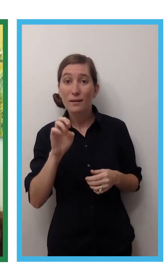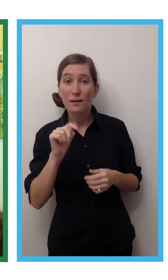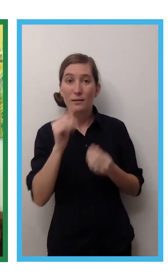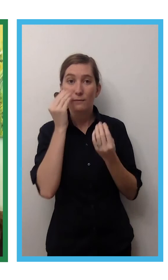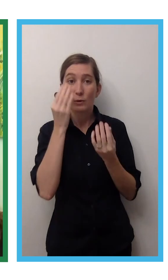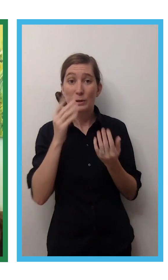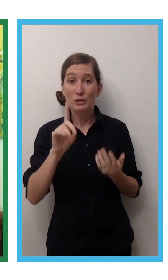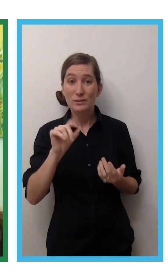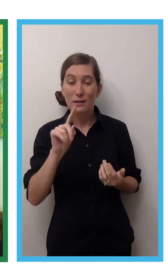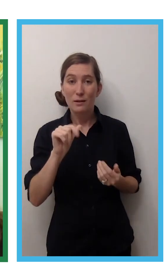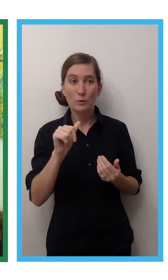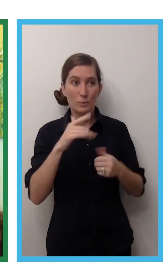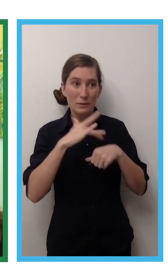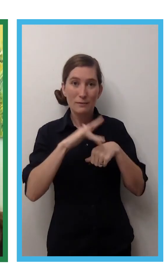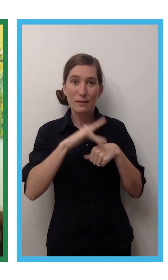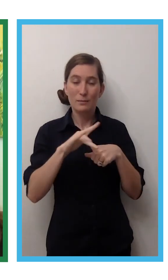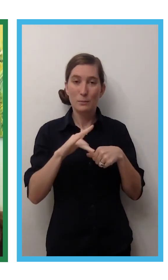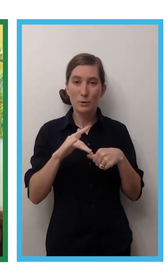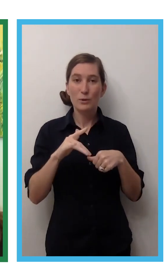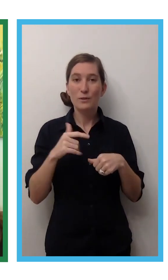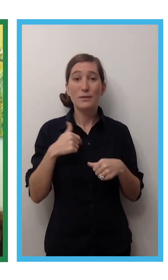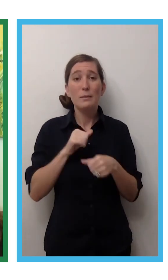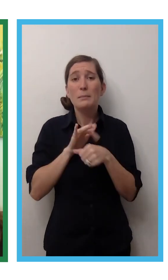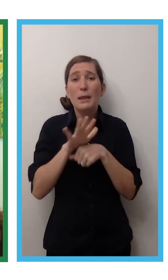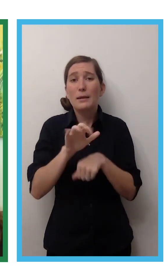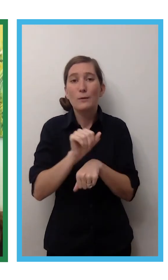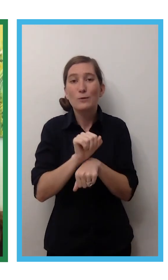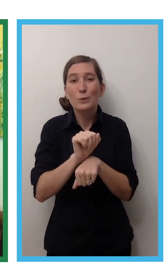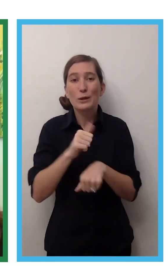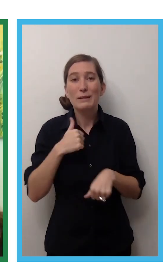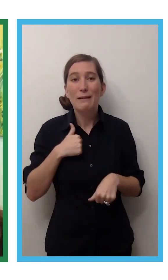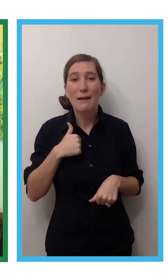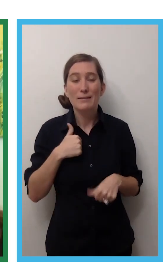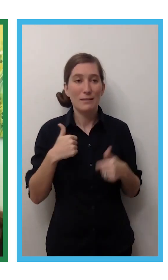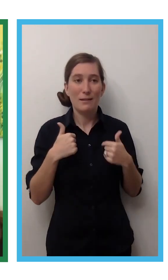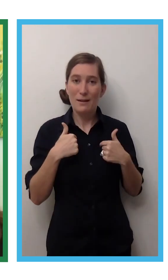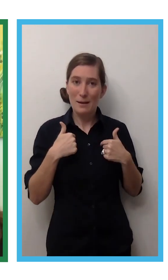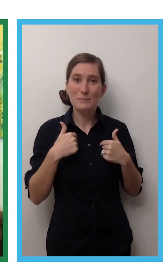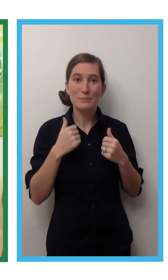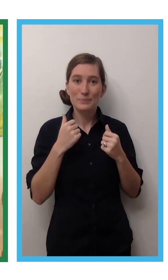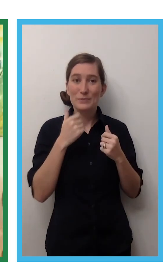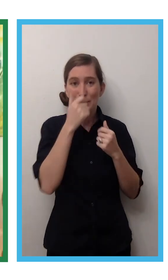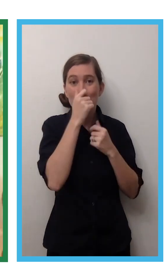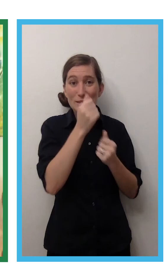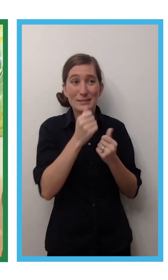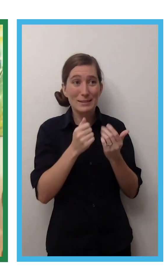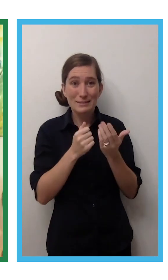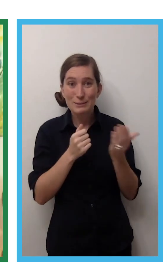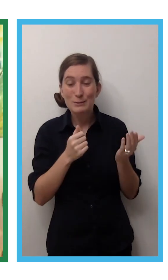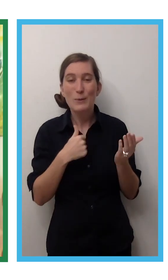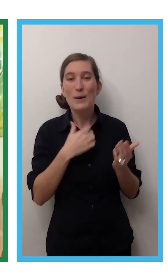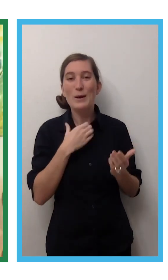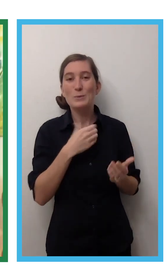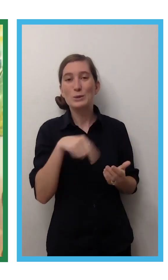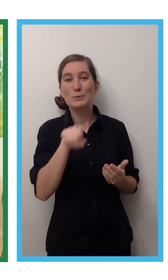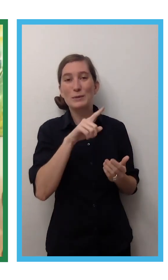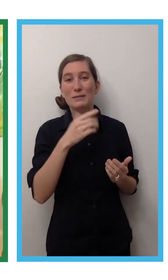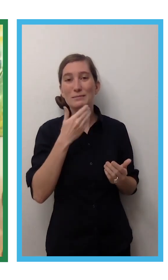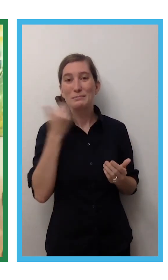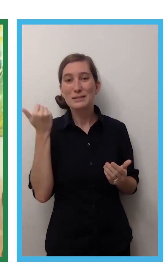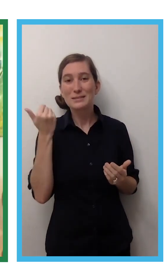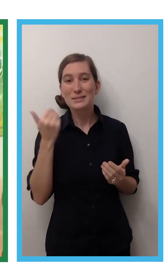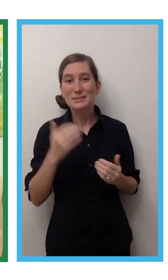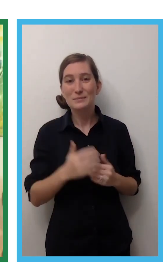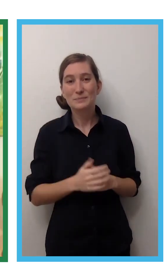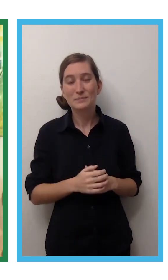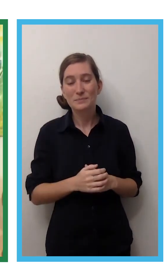of work in Canada. So I have a vested interest in that as well. So I wish you all the best. And if we can help any way we